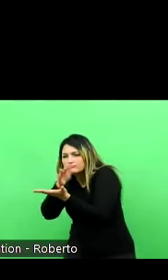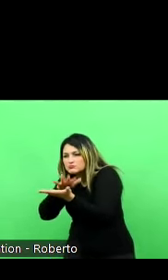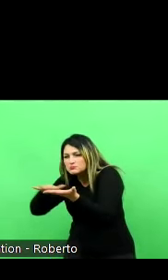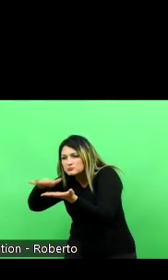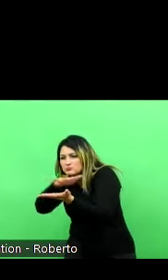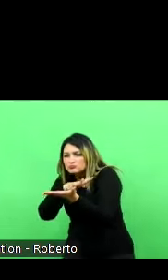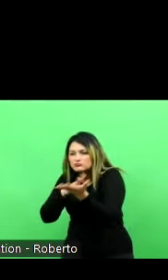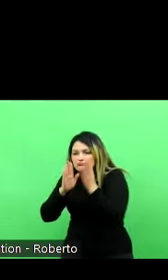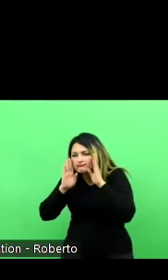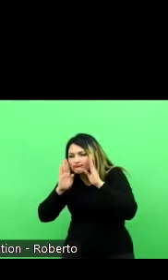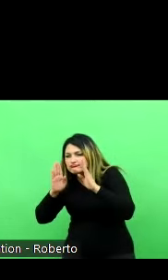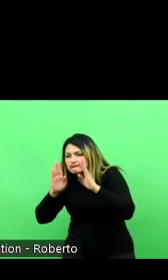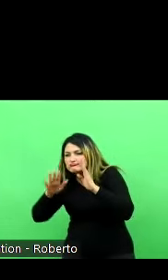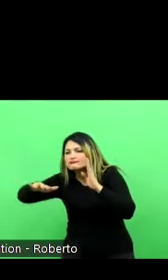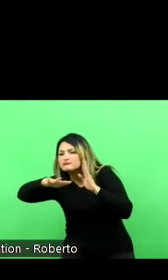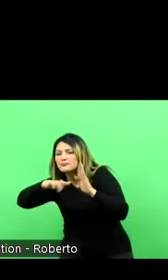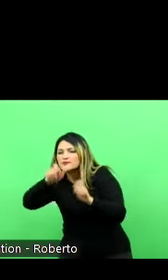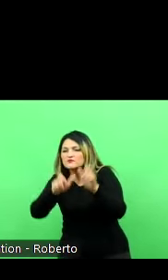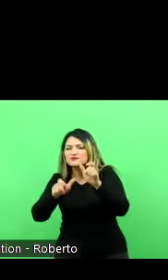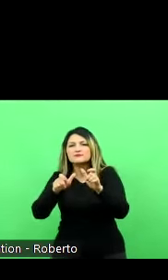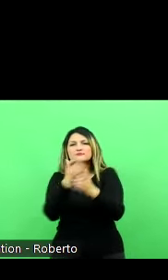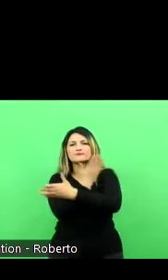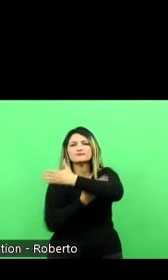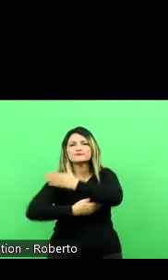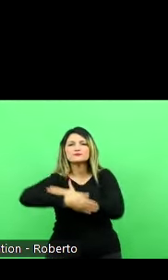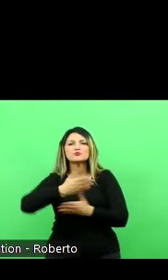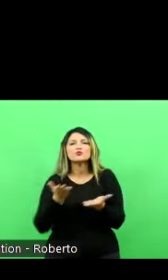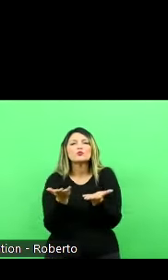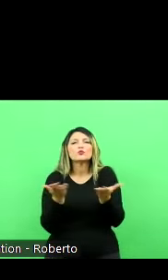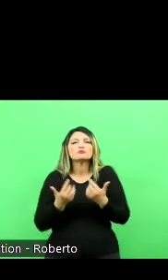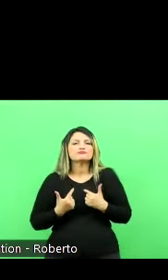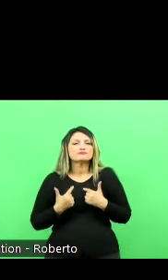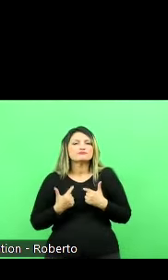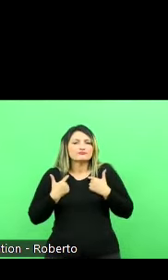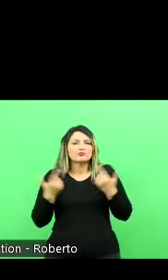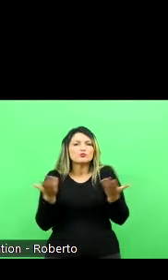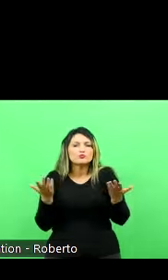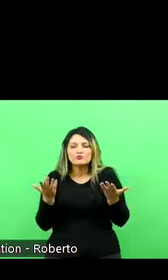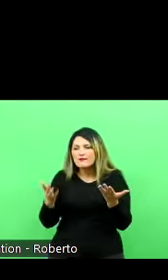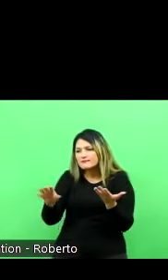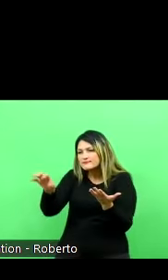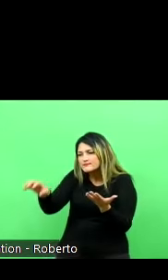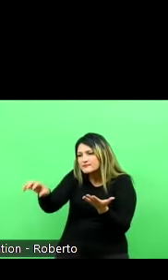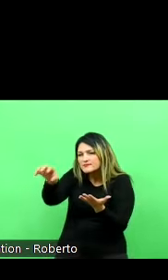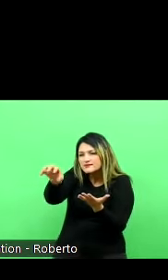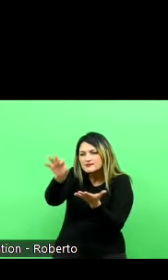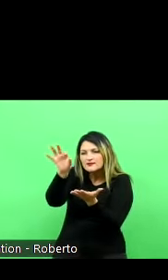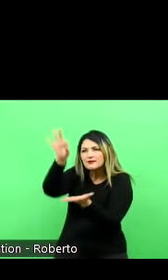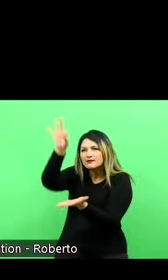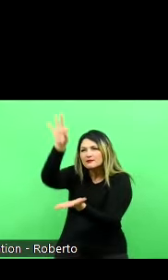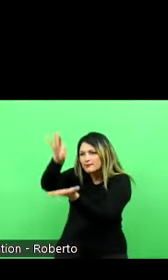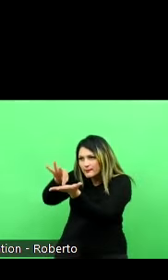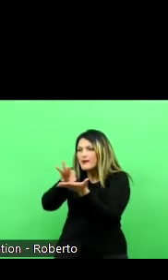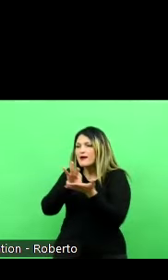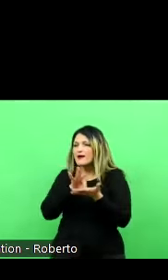approach, viewing the territory in an integrated manner so that these needs are included in our emergency